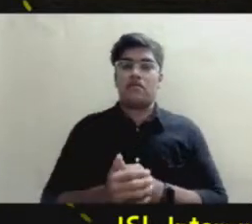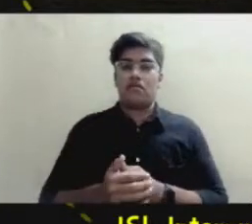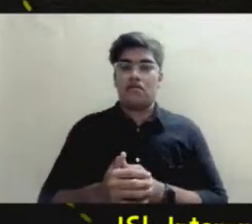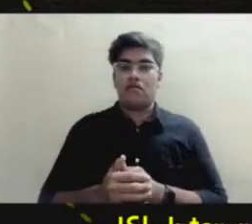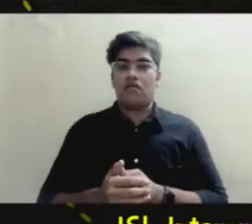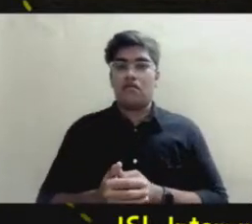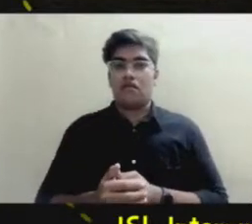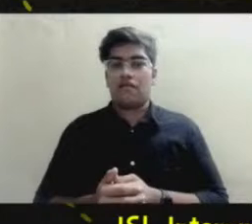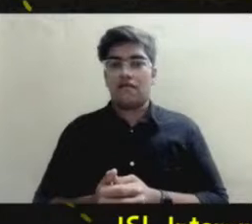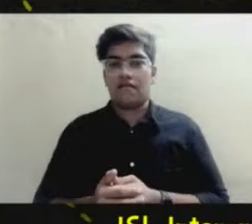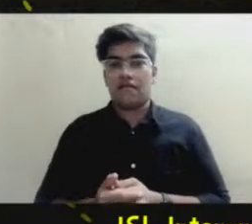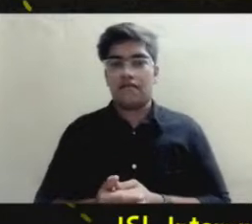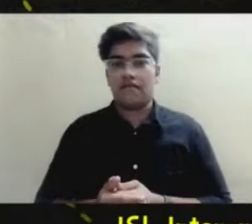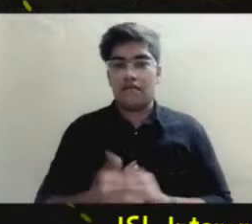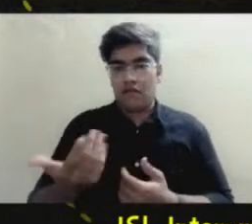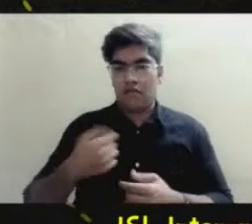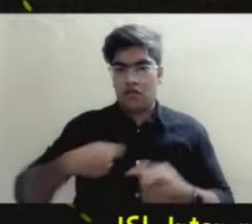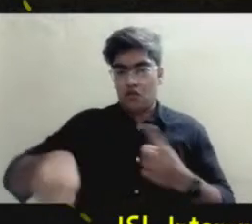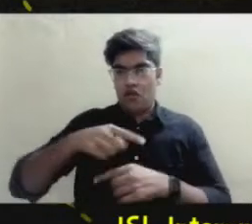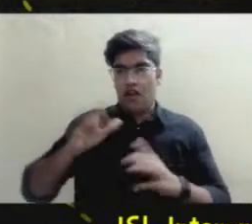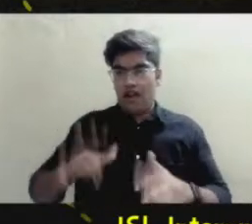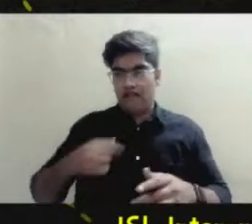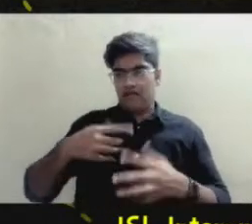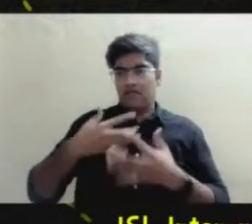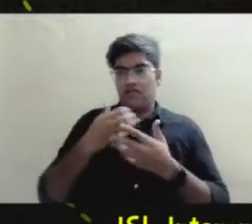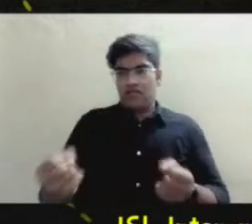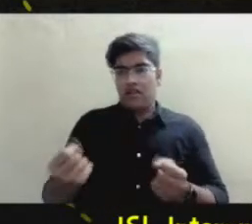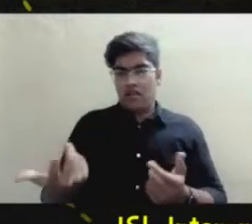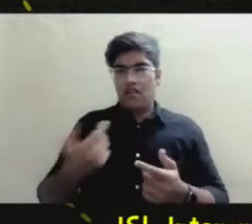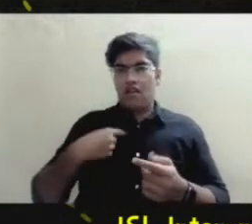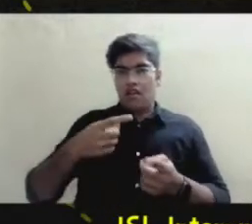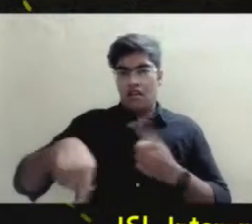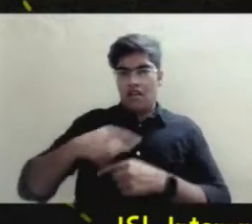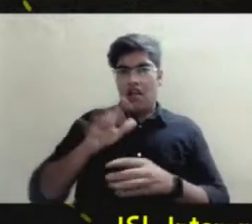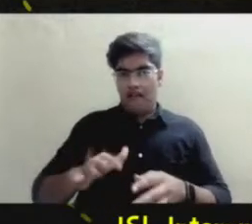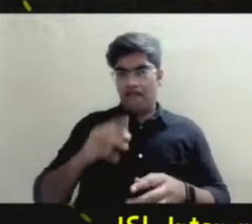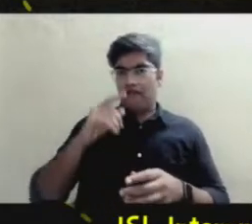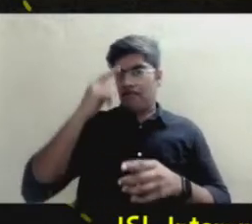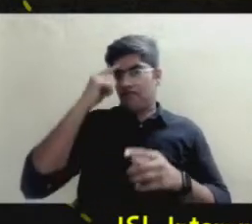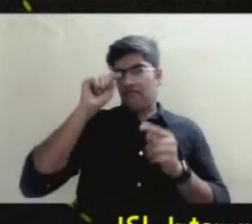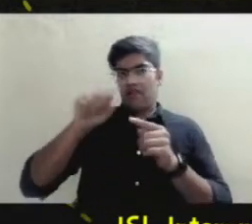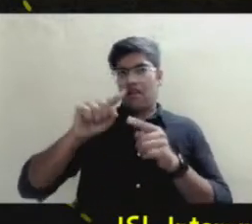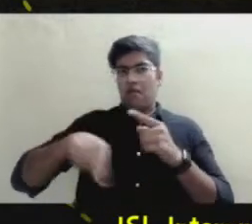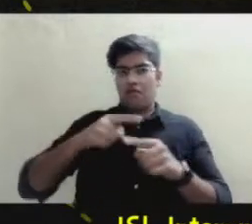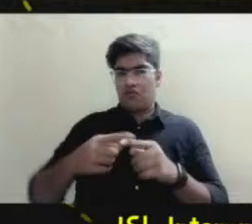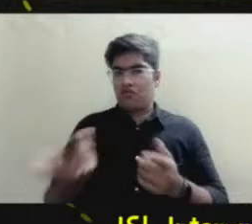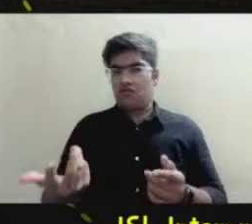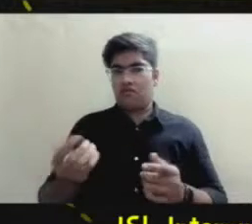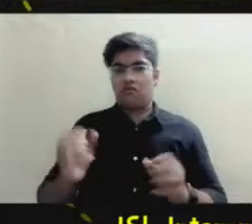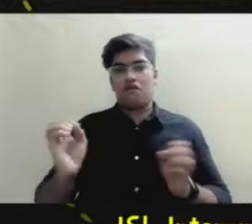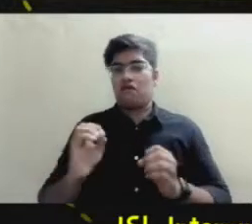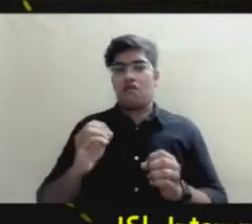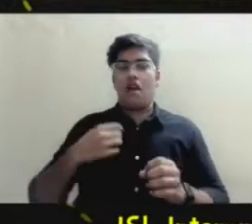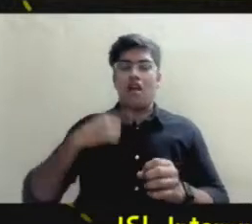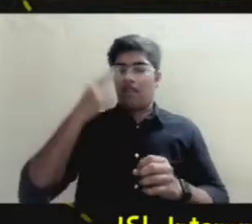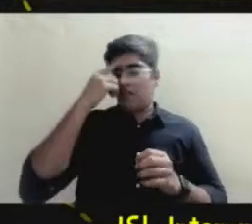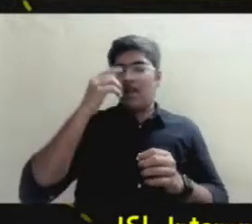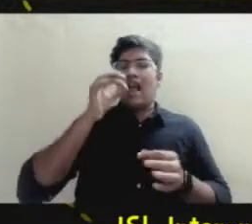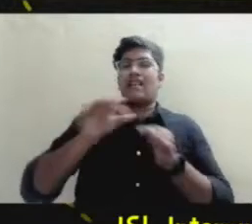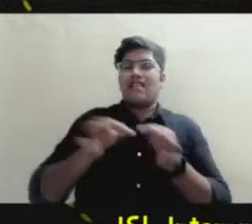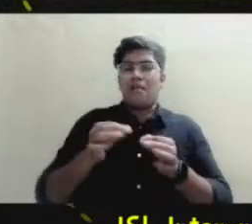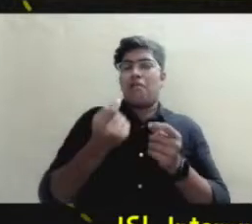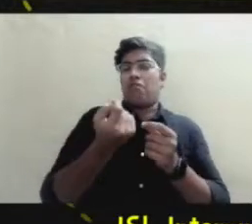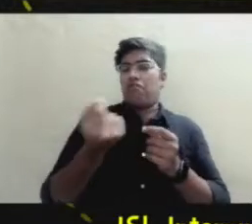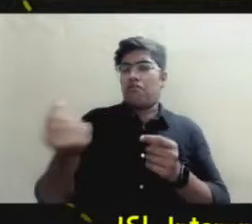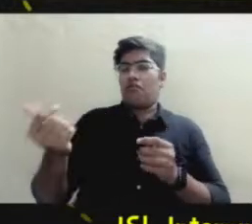of strength? Do we want to make a resolution like that? I think the examples are there, so